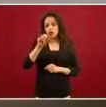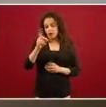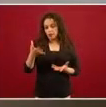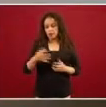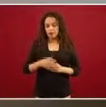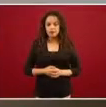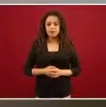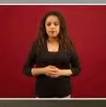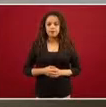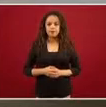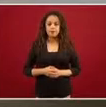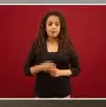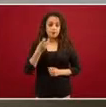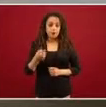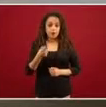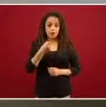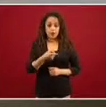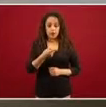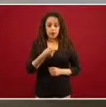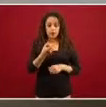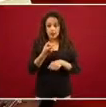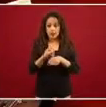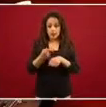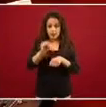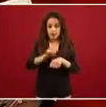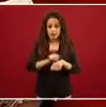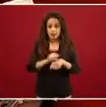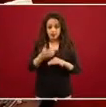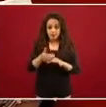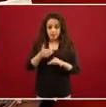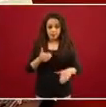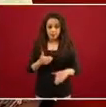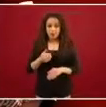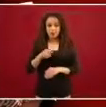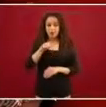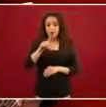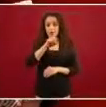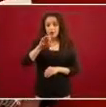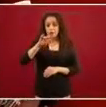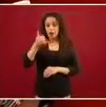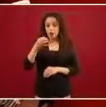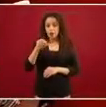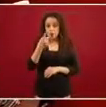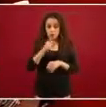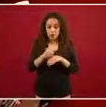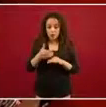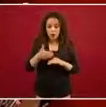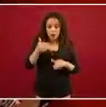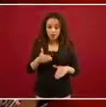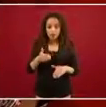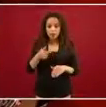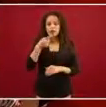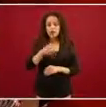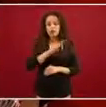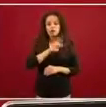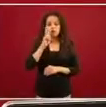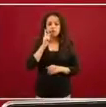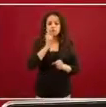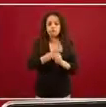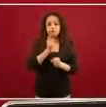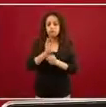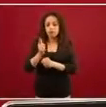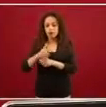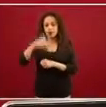will depend on the data that we have in the upcoming weeks and on the different behavior that